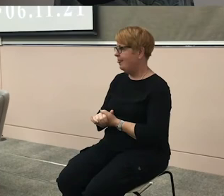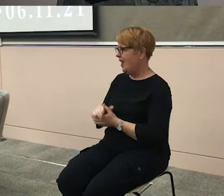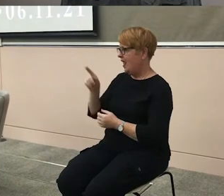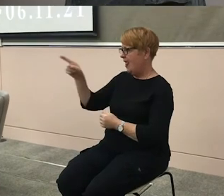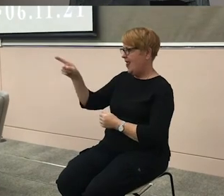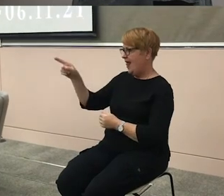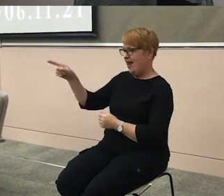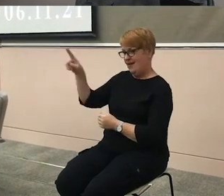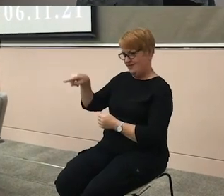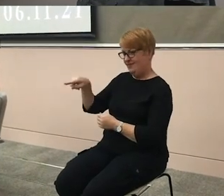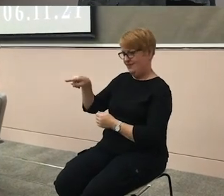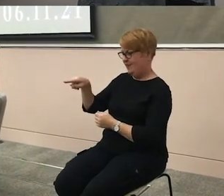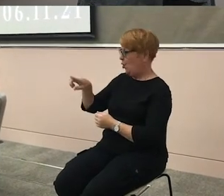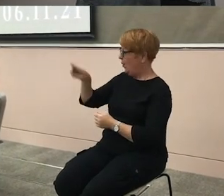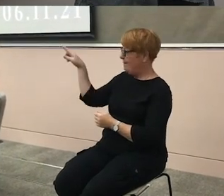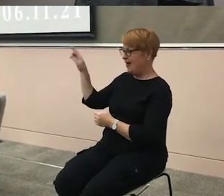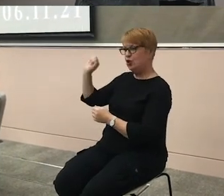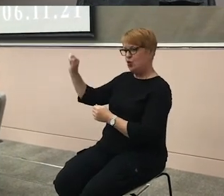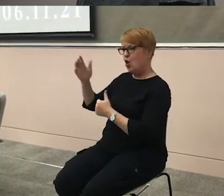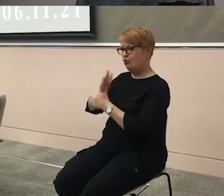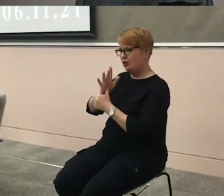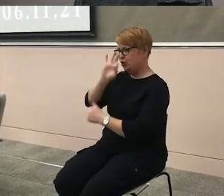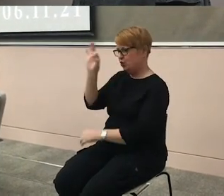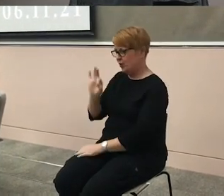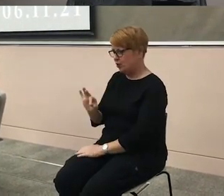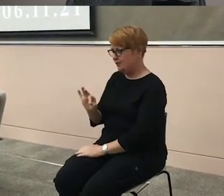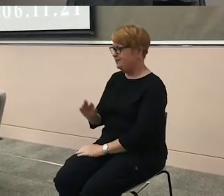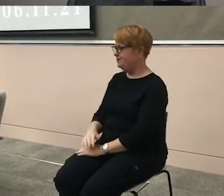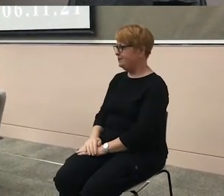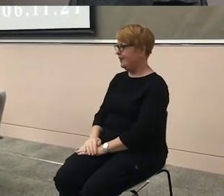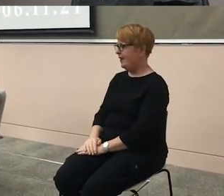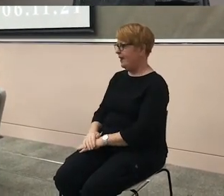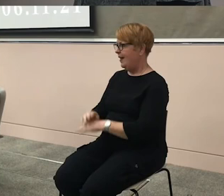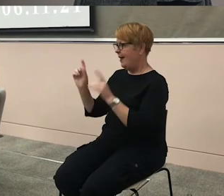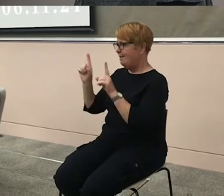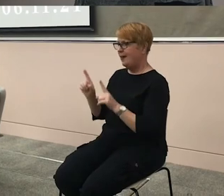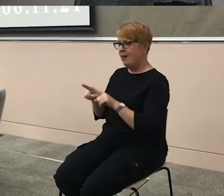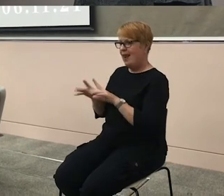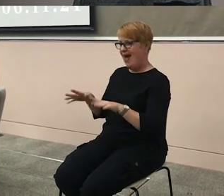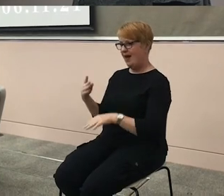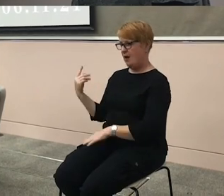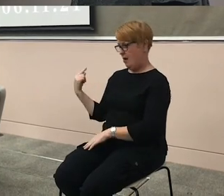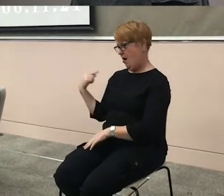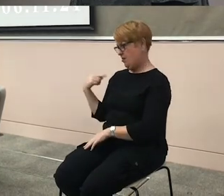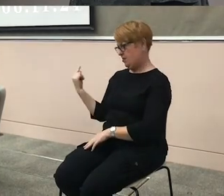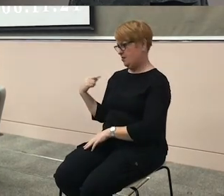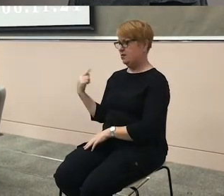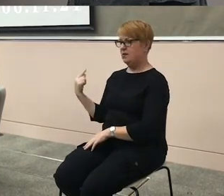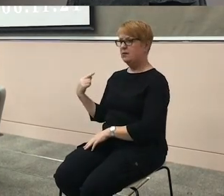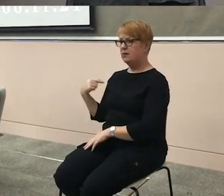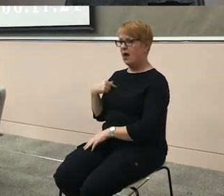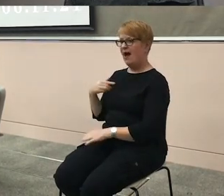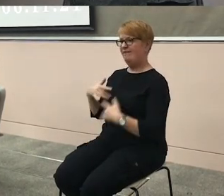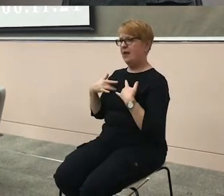question, the original question is, I think people like us, or from our communities, and I feel I can talk for